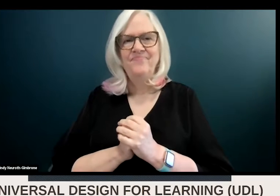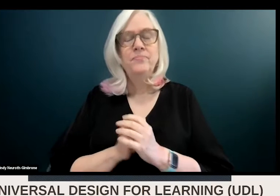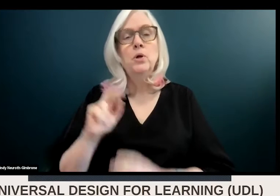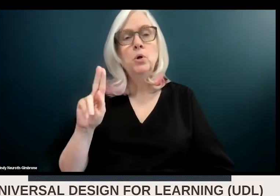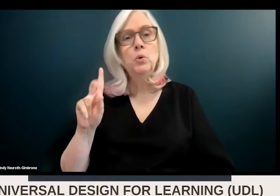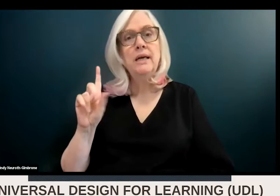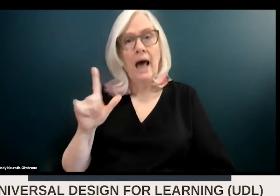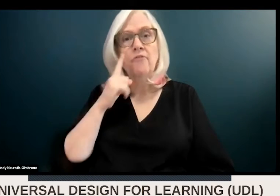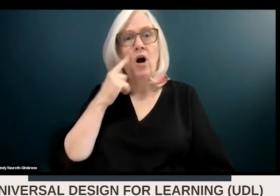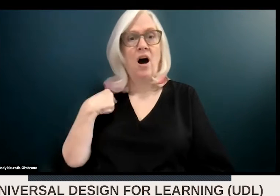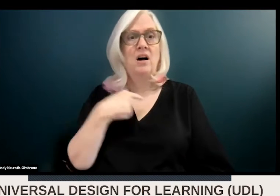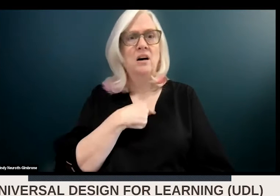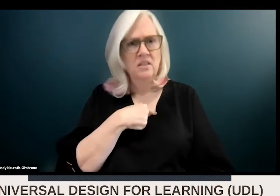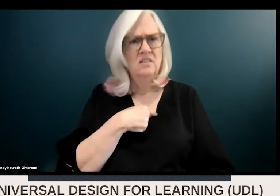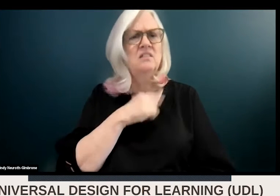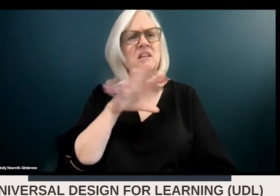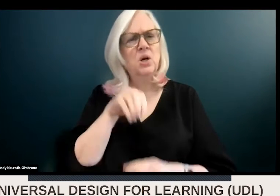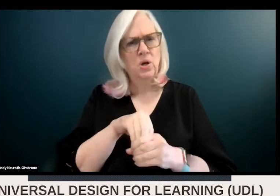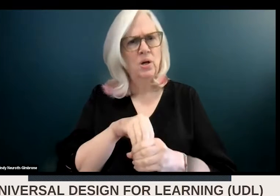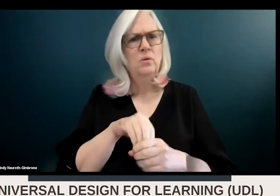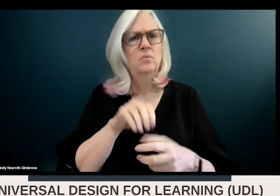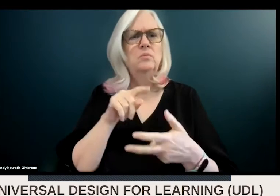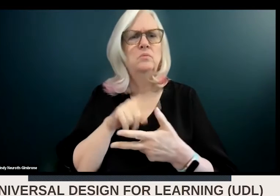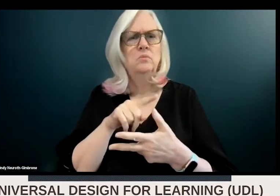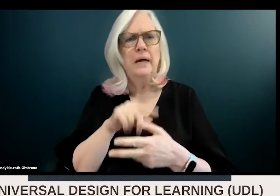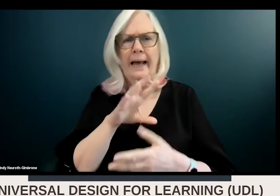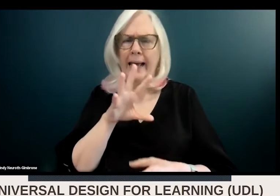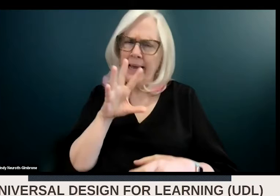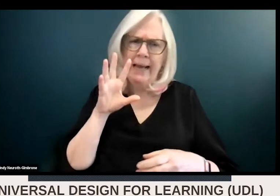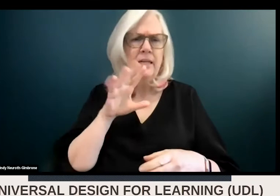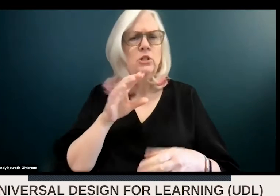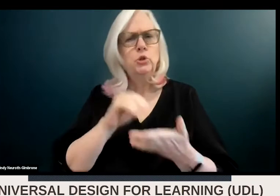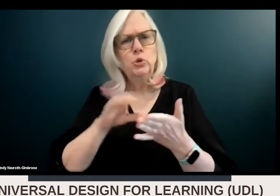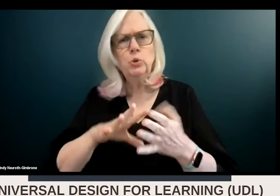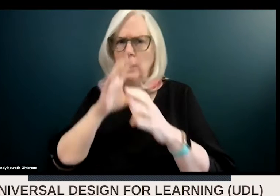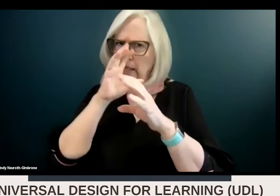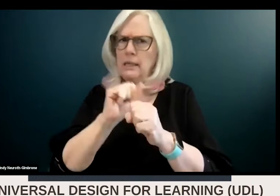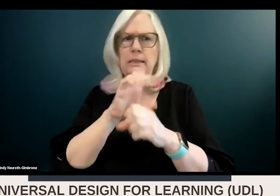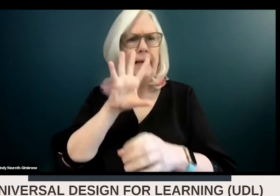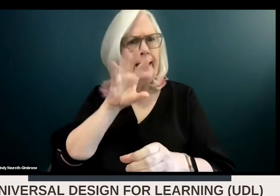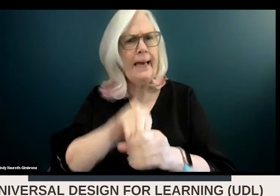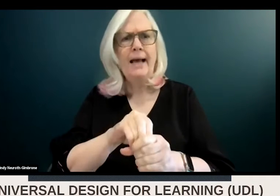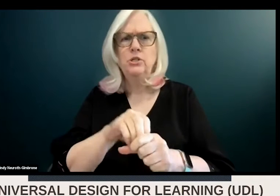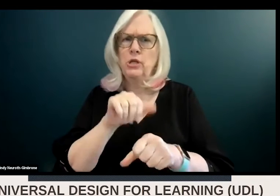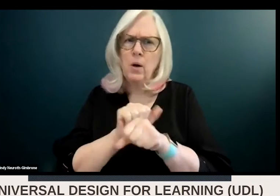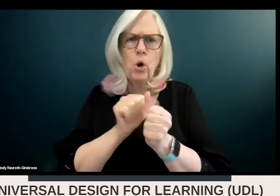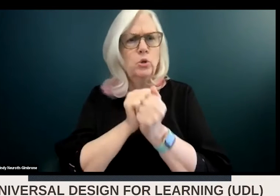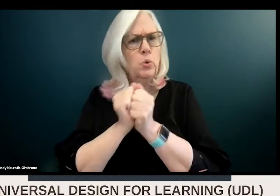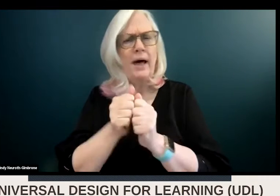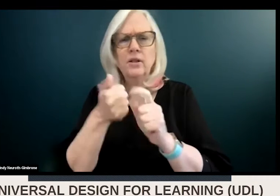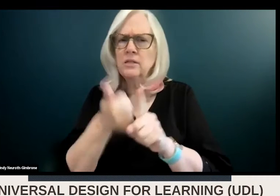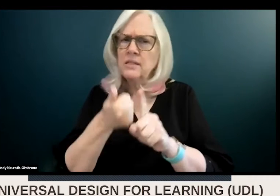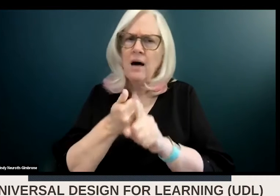UDL for us revolves around engagement of the students. So our students work together in self-assessment and will give each